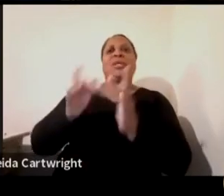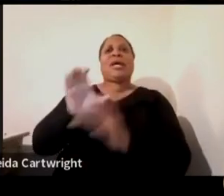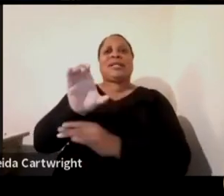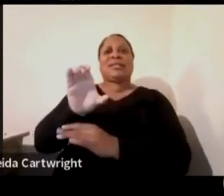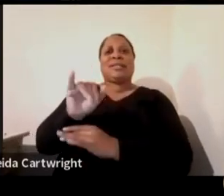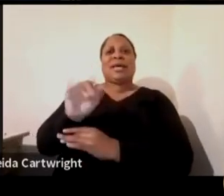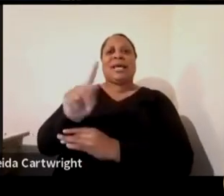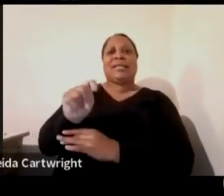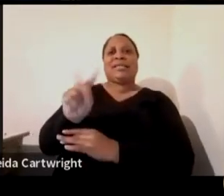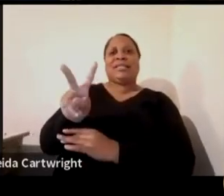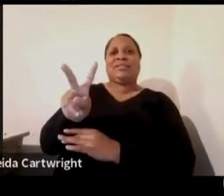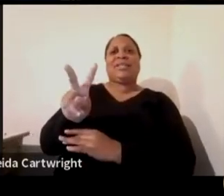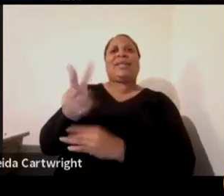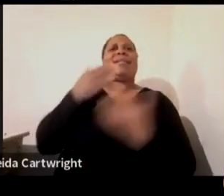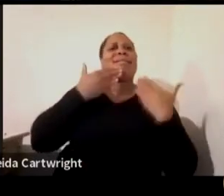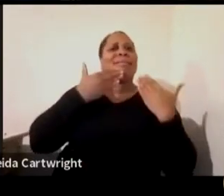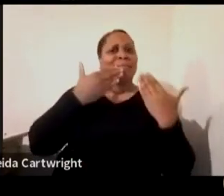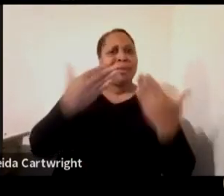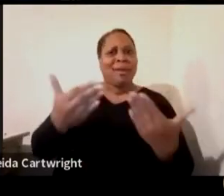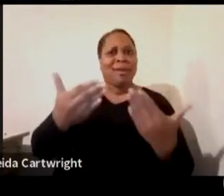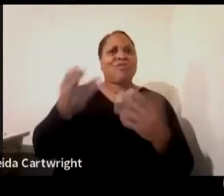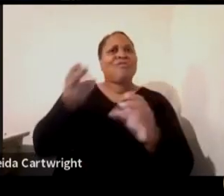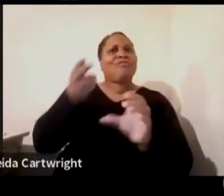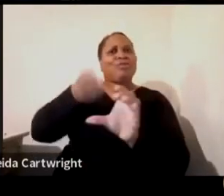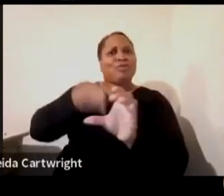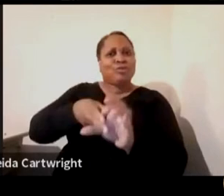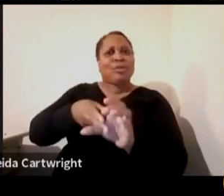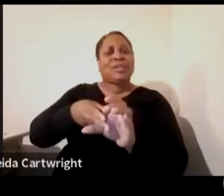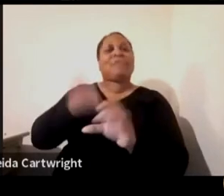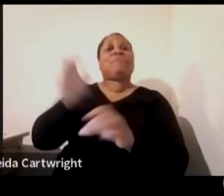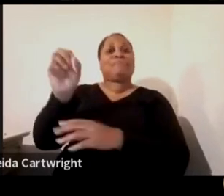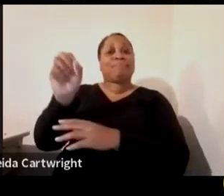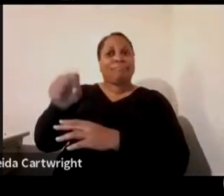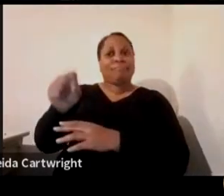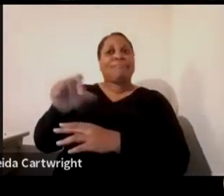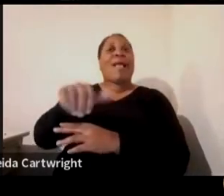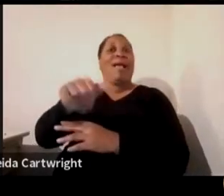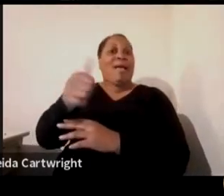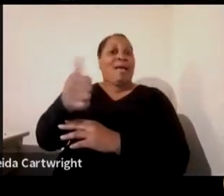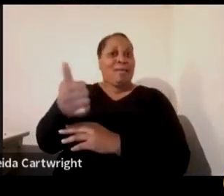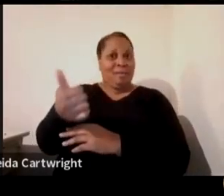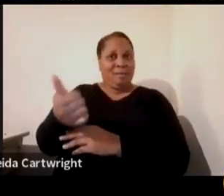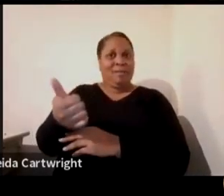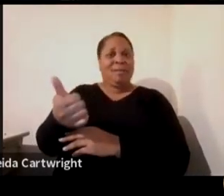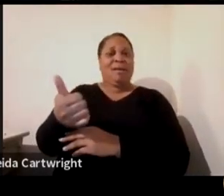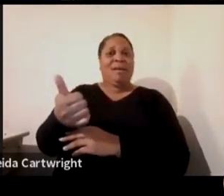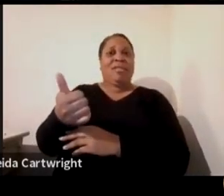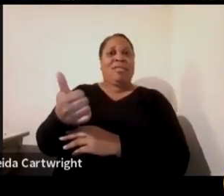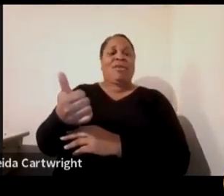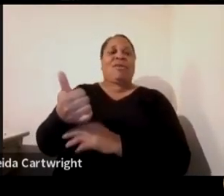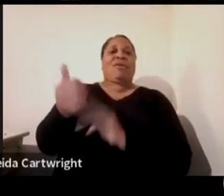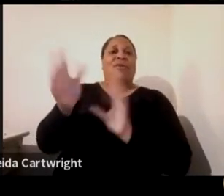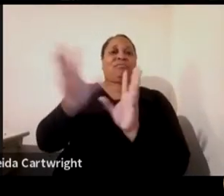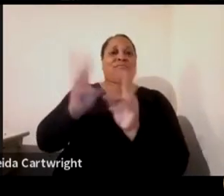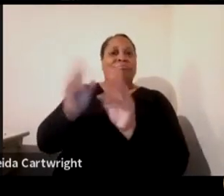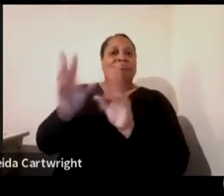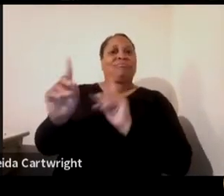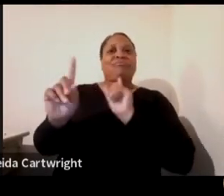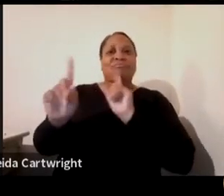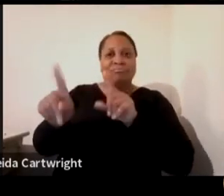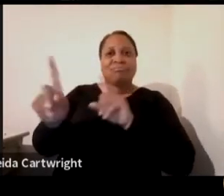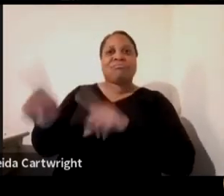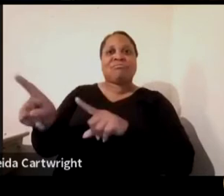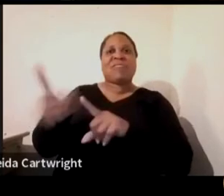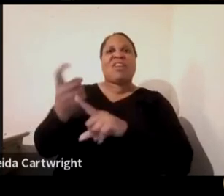you very much for joining us. We will have another session to answer questions from members of